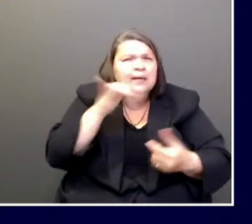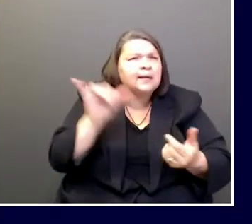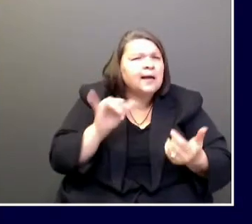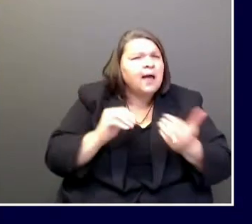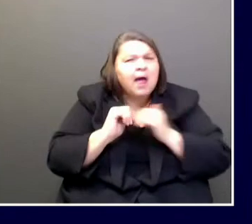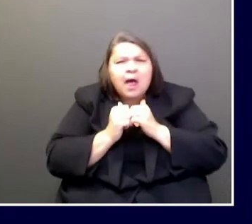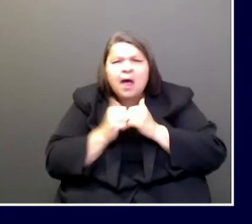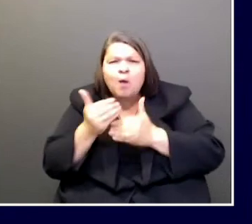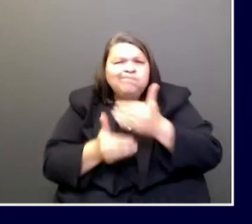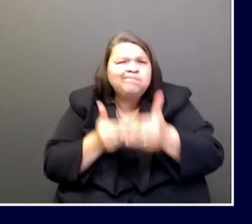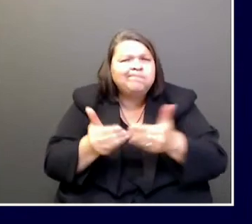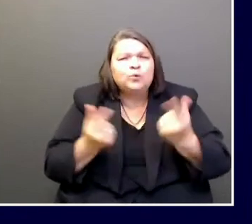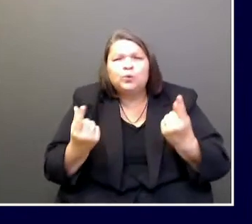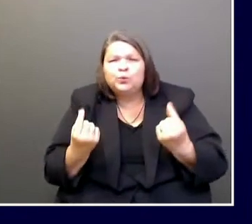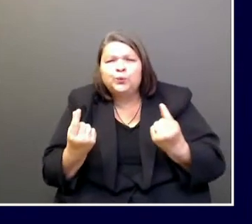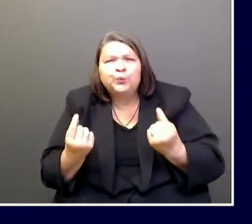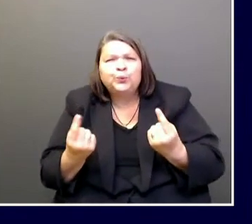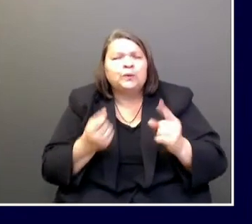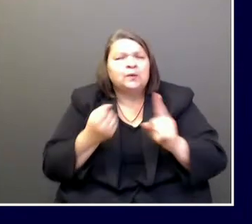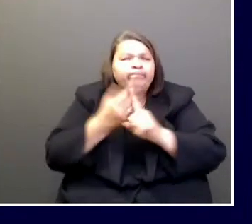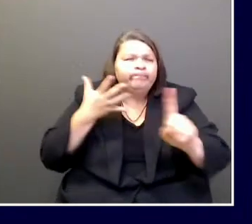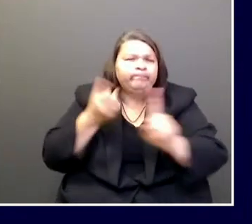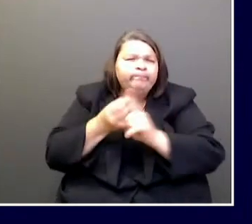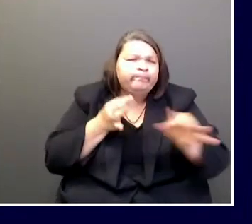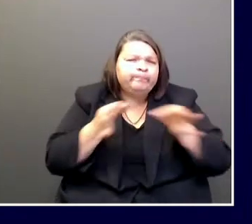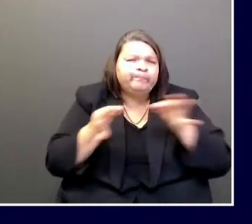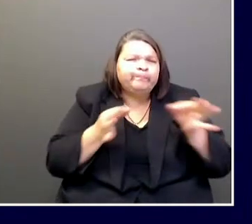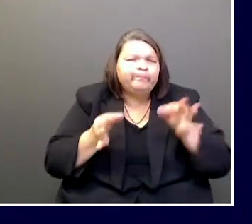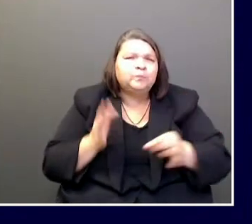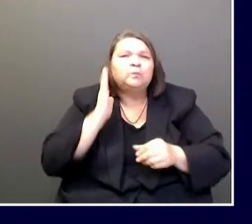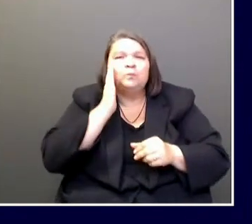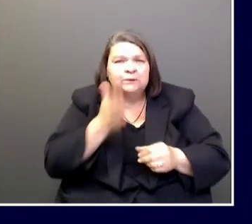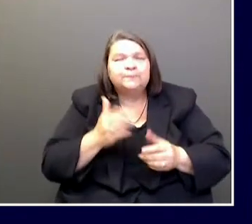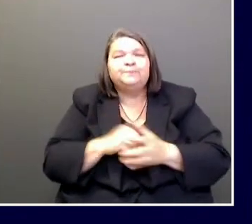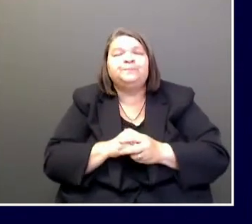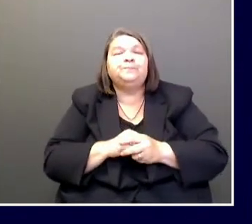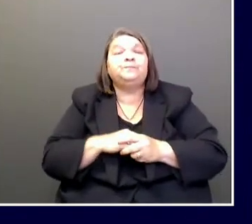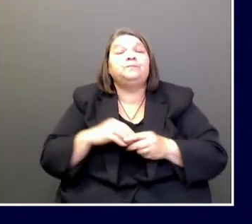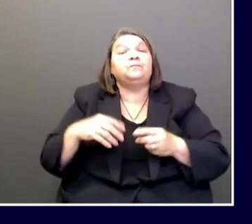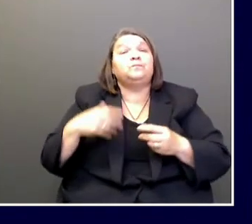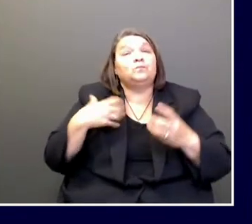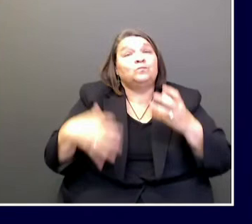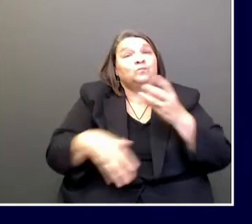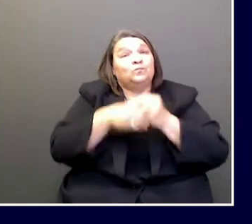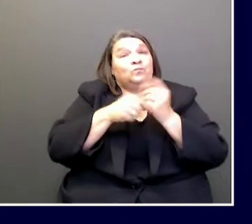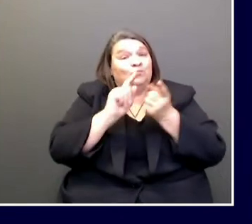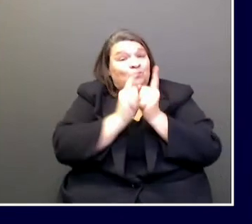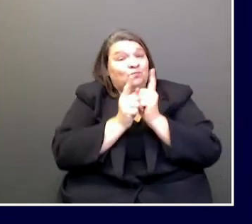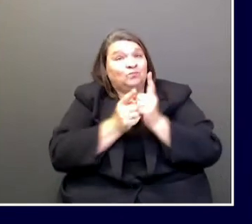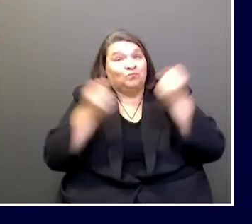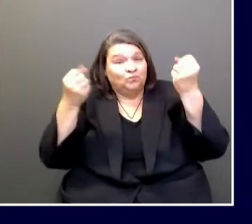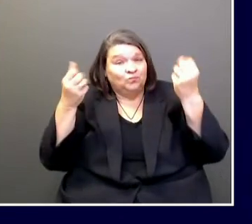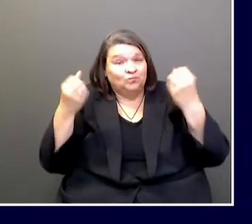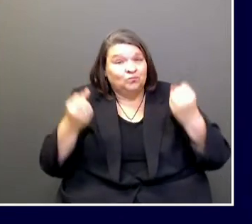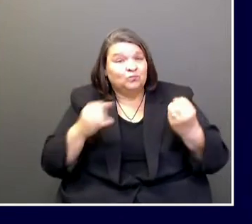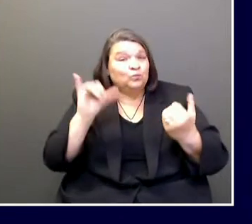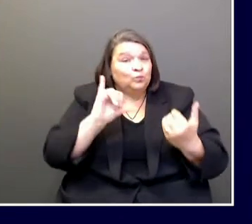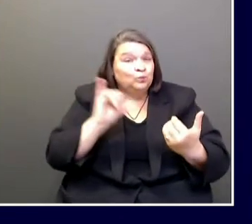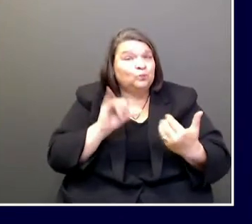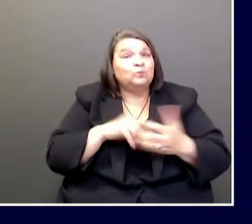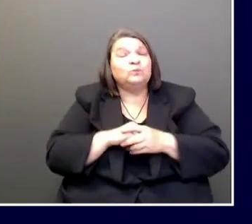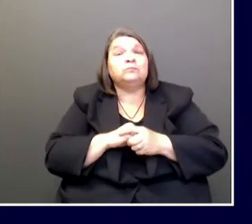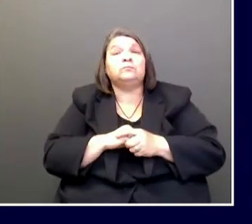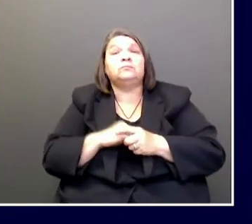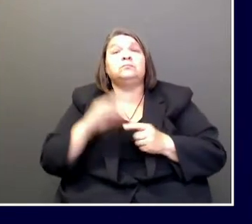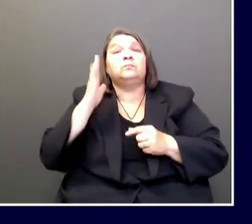This information will be translated into multiple languages. We'll be holding webinars. We're also going to be launching a youth-oriented